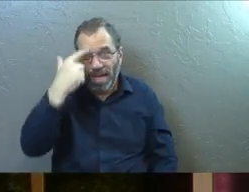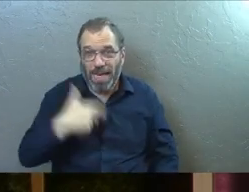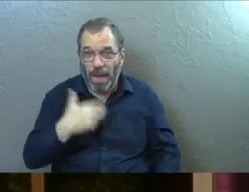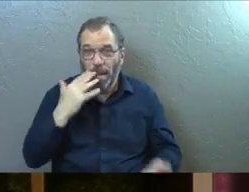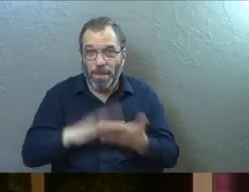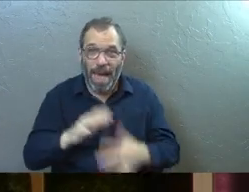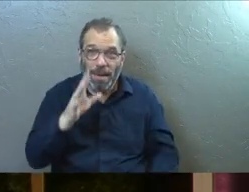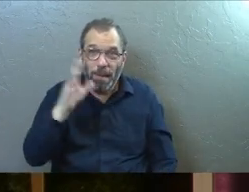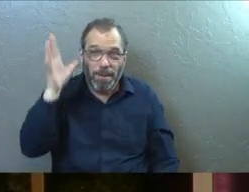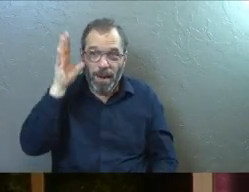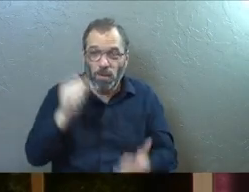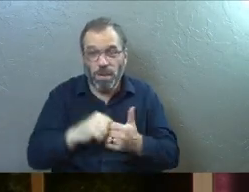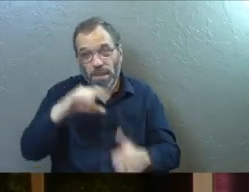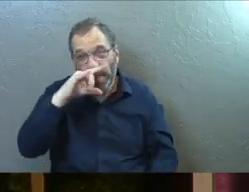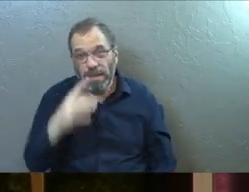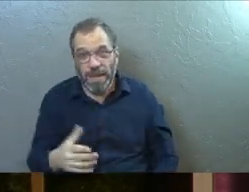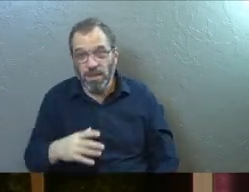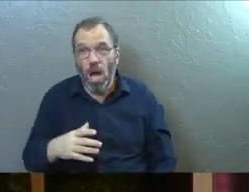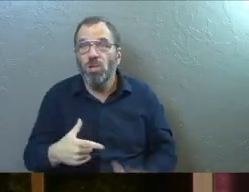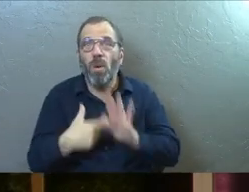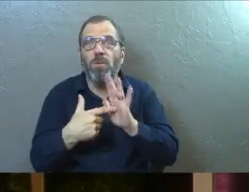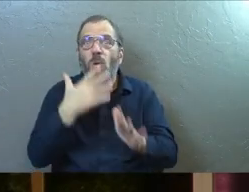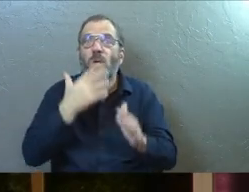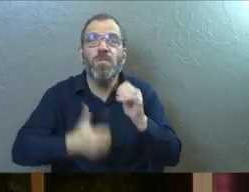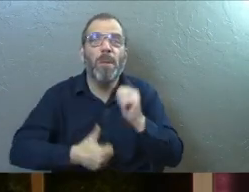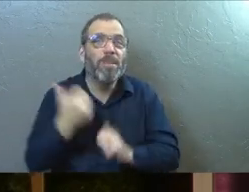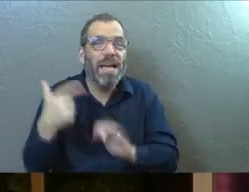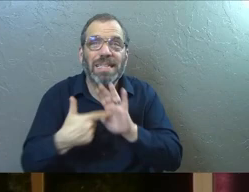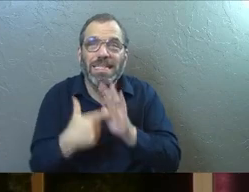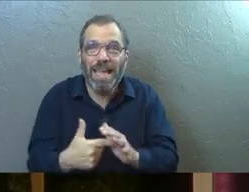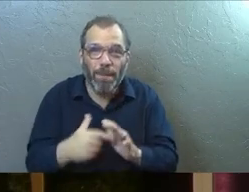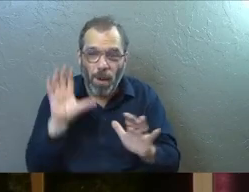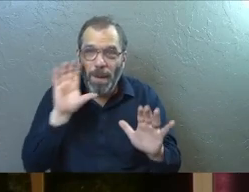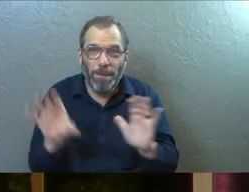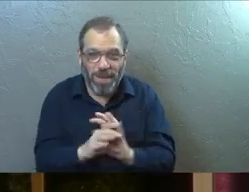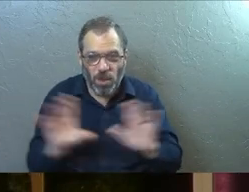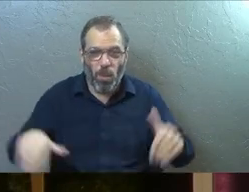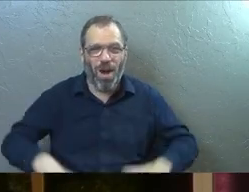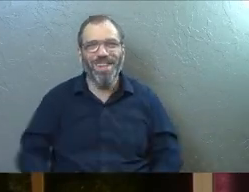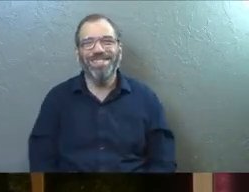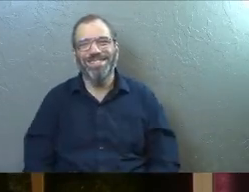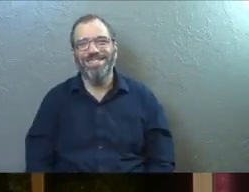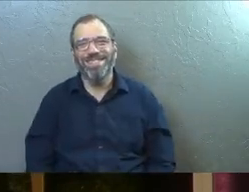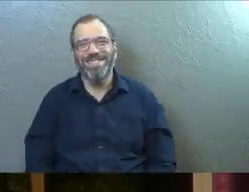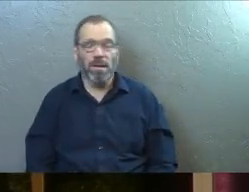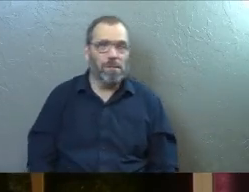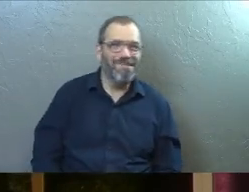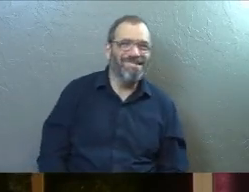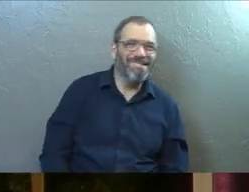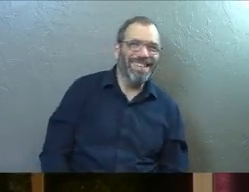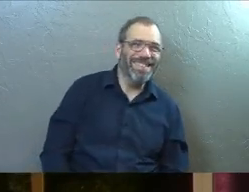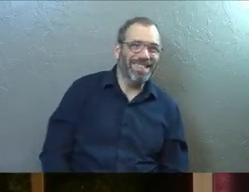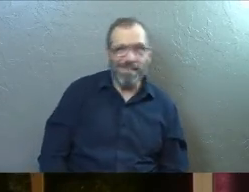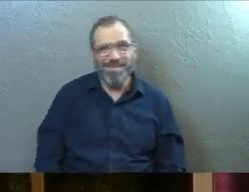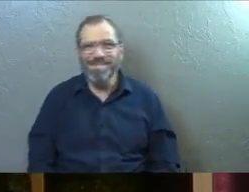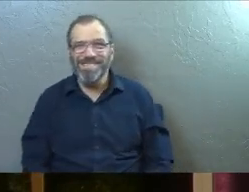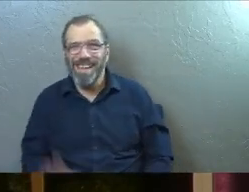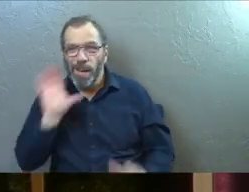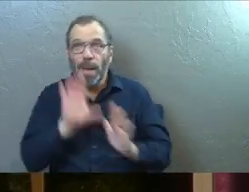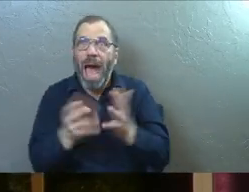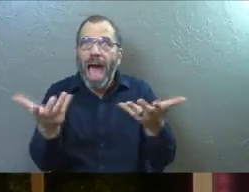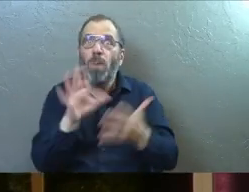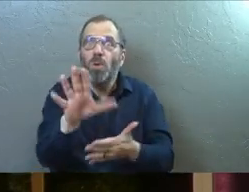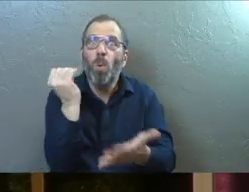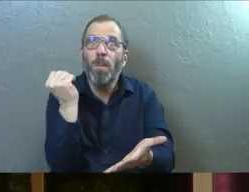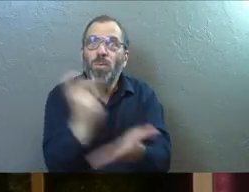bad parent. So I'm going to put forward the best example that I possibly can so that way it looks like I'm doing good and I've got it figured out because I want your